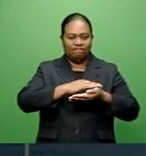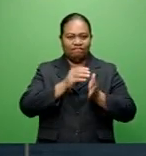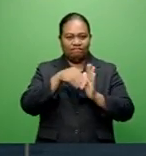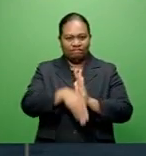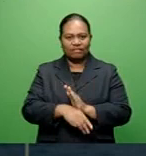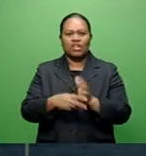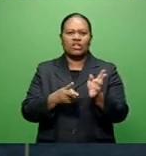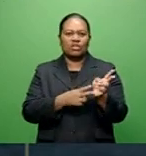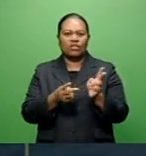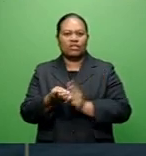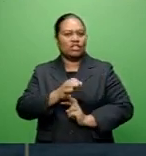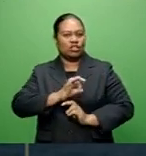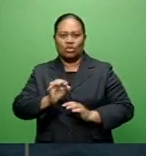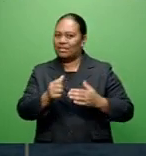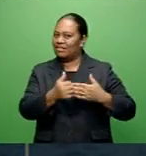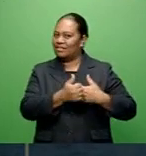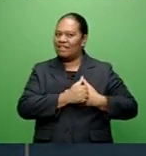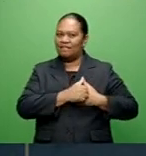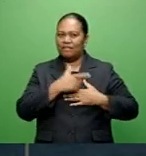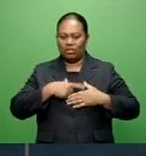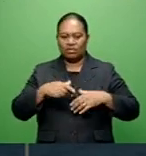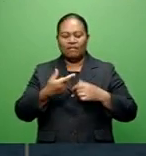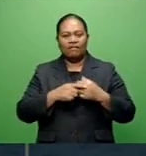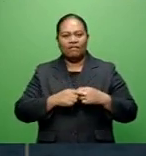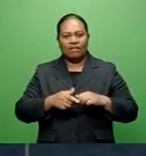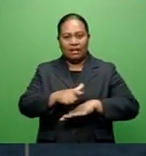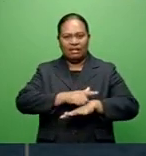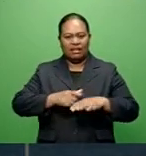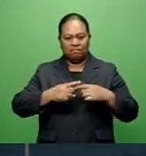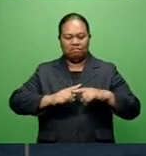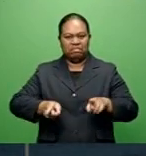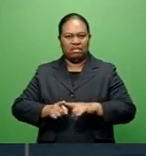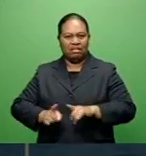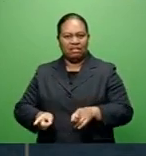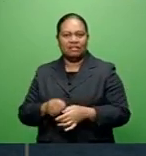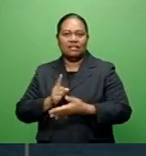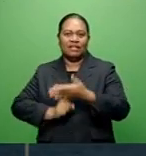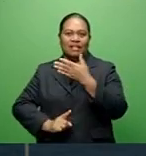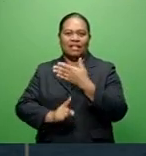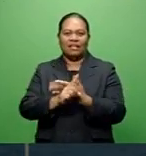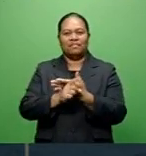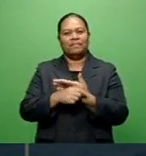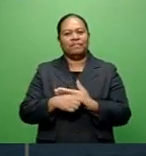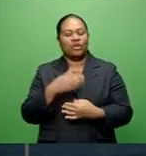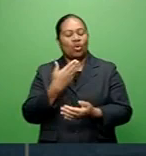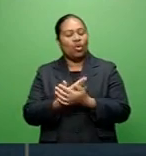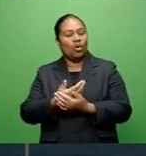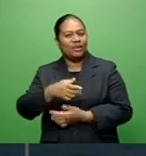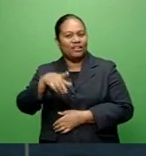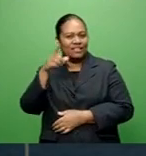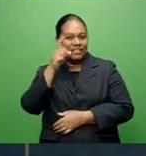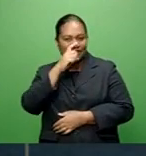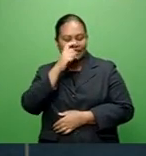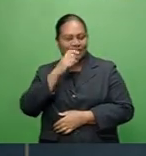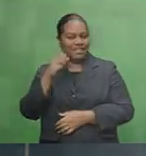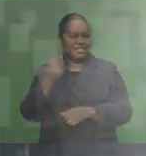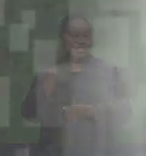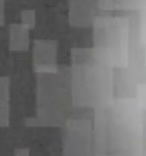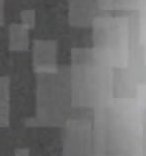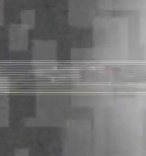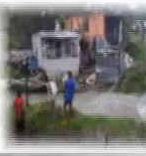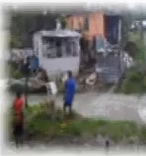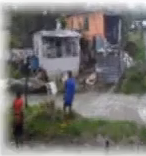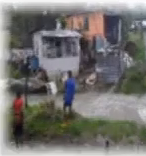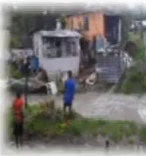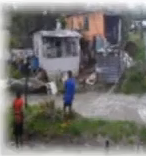declared unsafe due to land cracks. For these stories and others, you can tune in daily to our sister radio station, Gold FM. To our